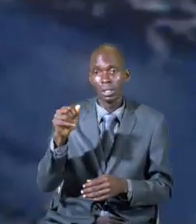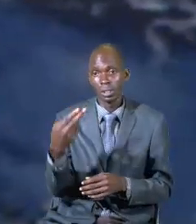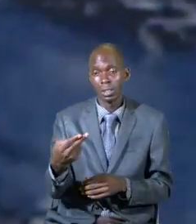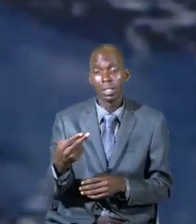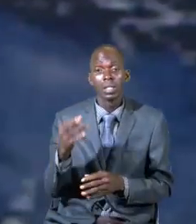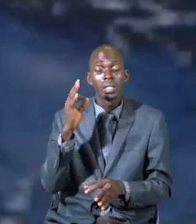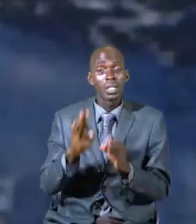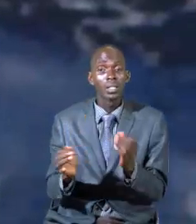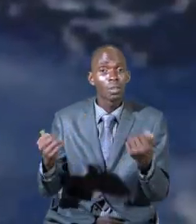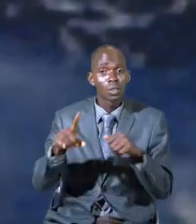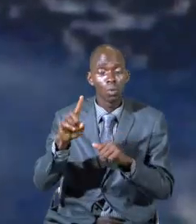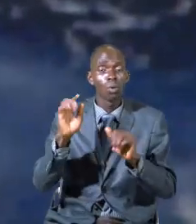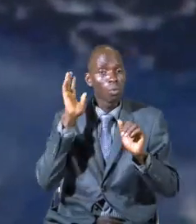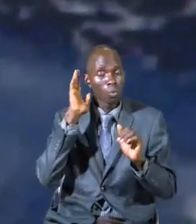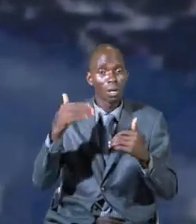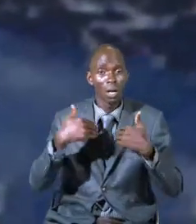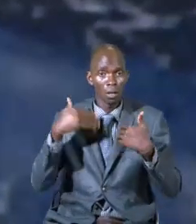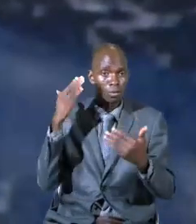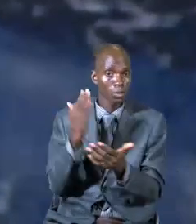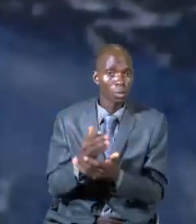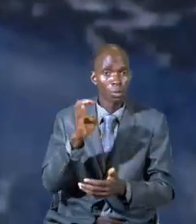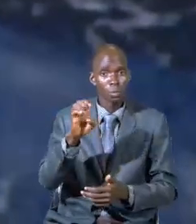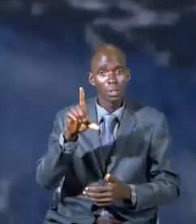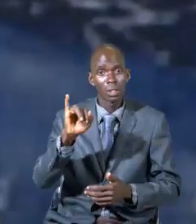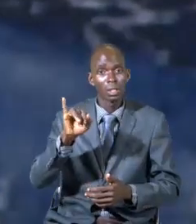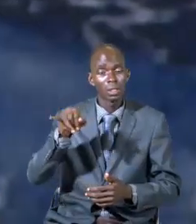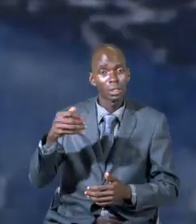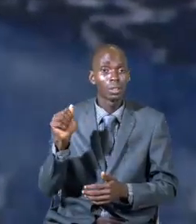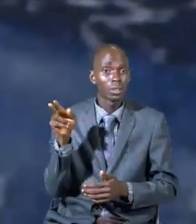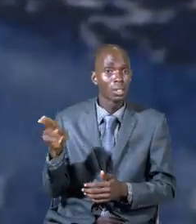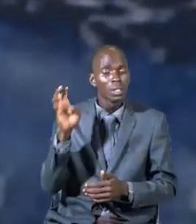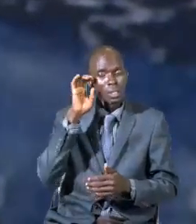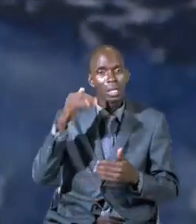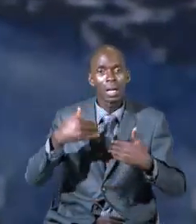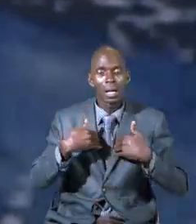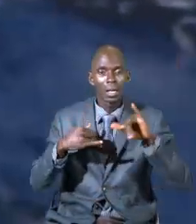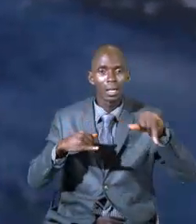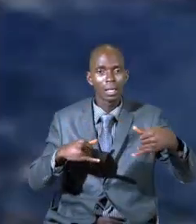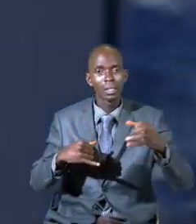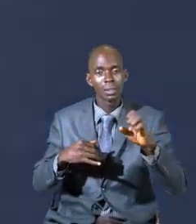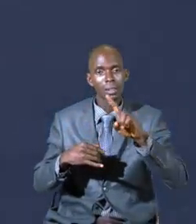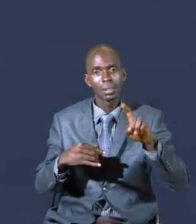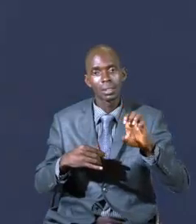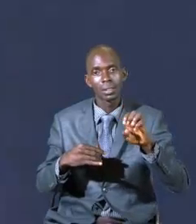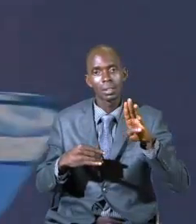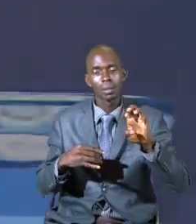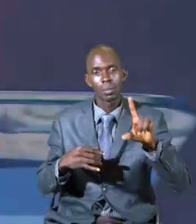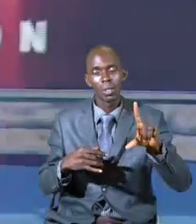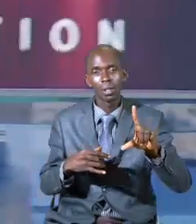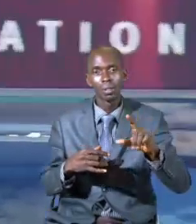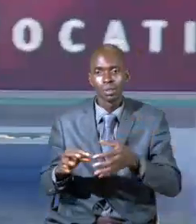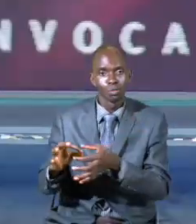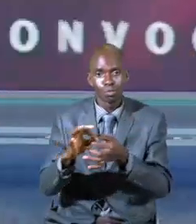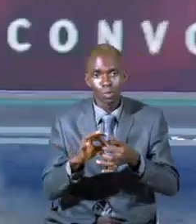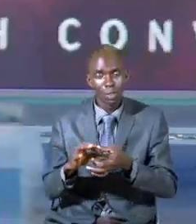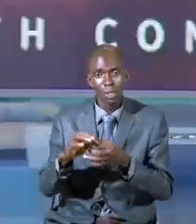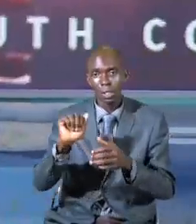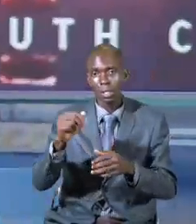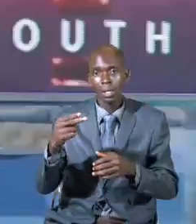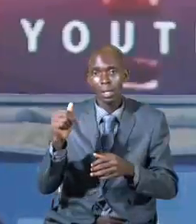Elijah, Ahab and Jezebel combined together could have stopped Elijah. But that